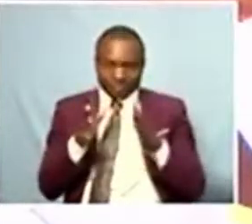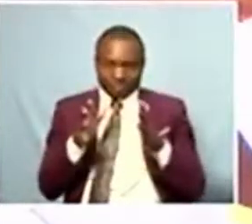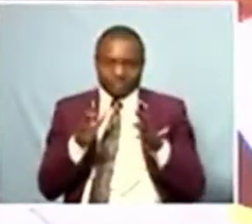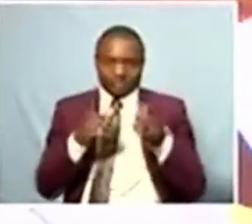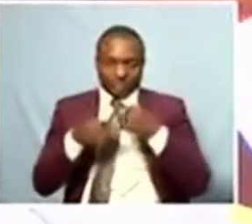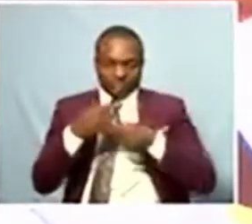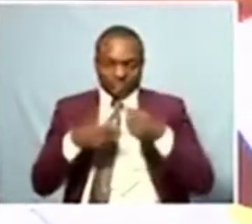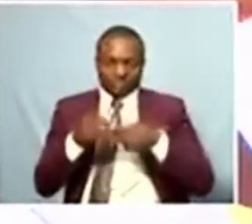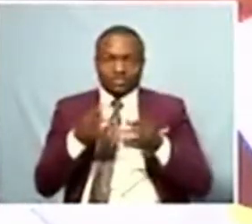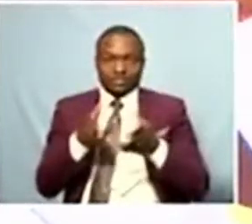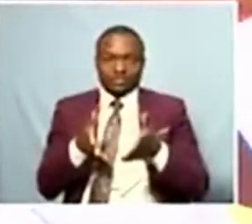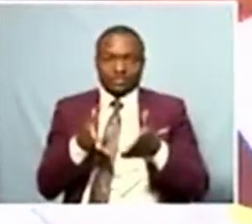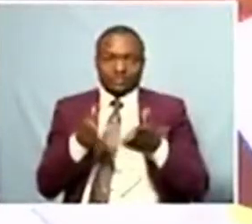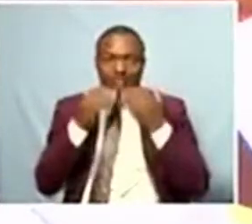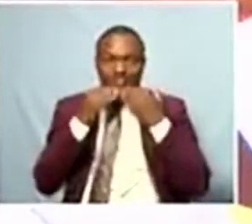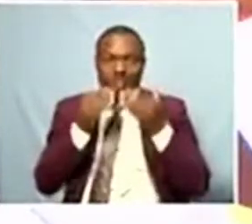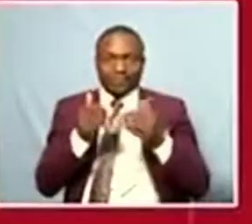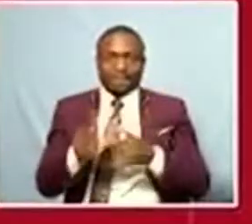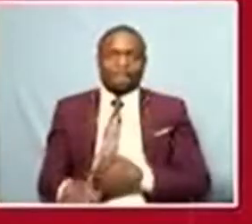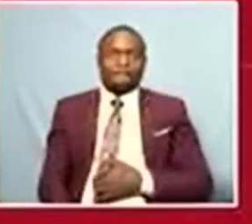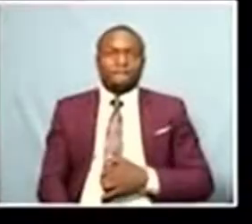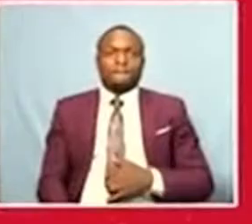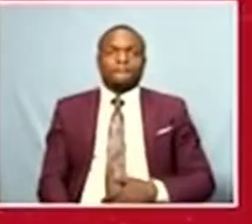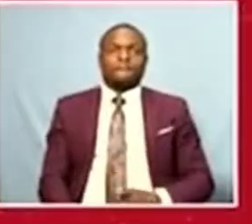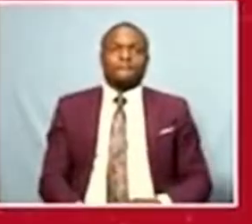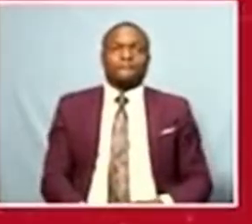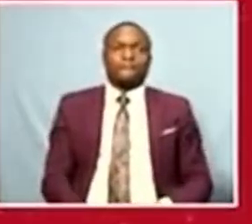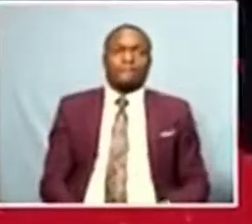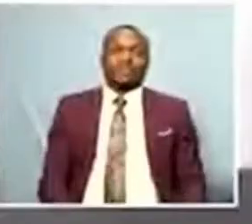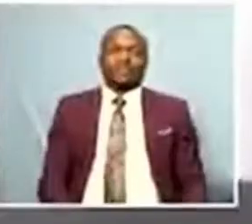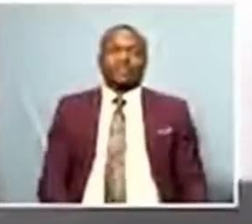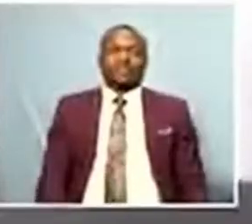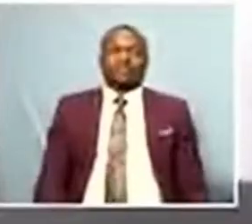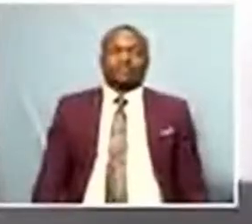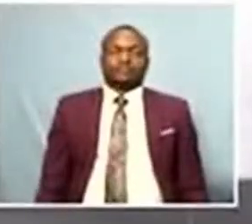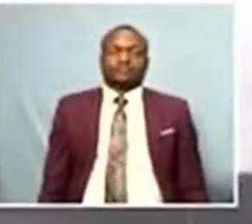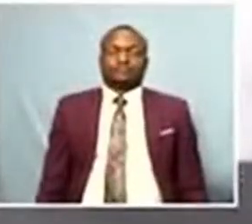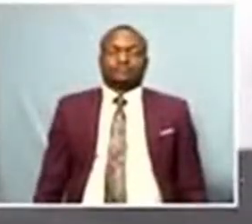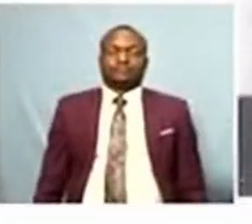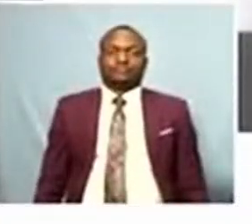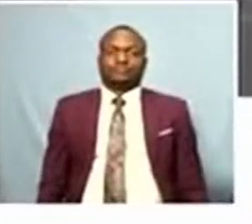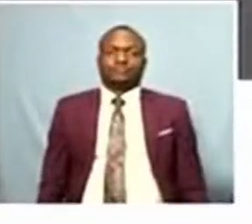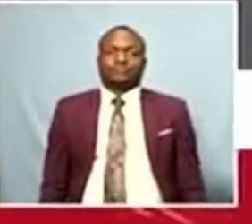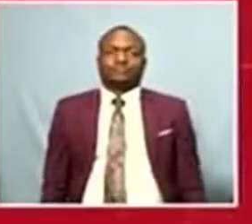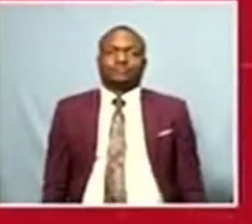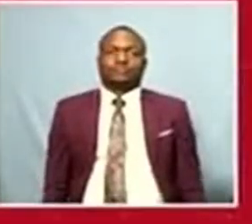for coming through. Thank you, and you are free to.